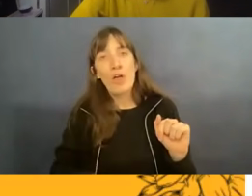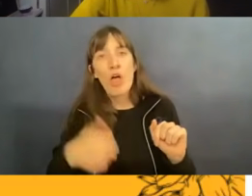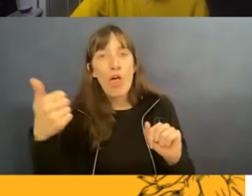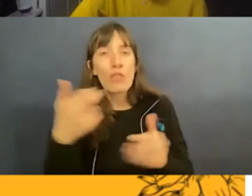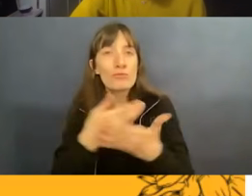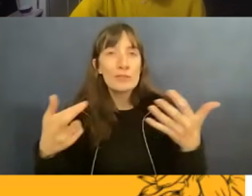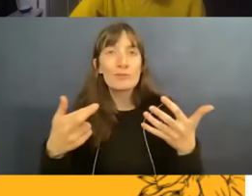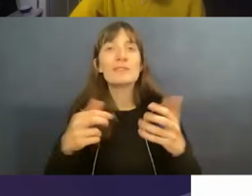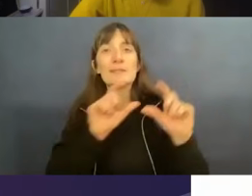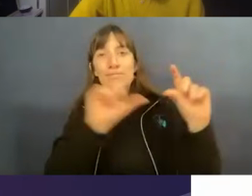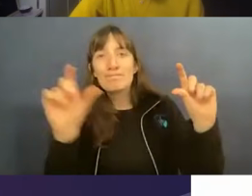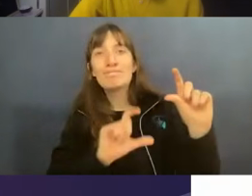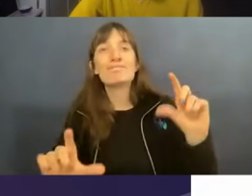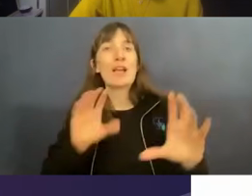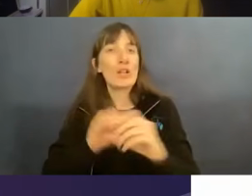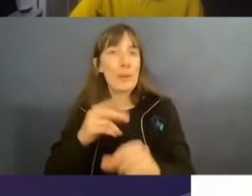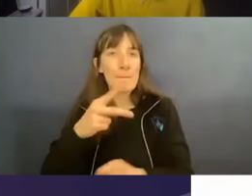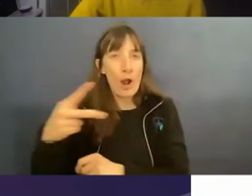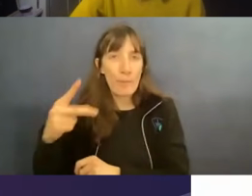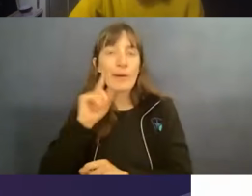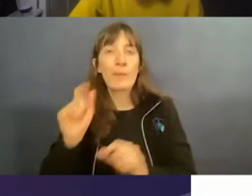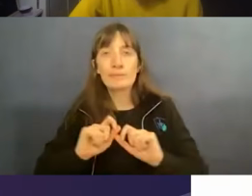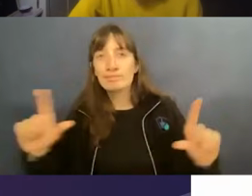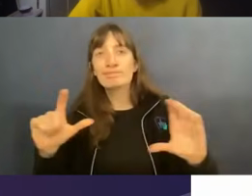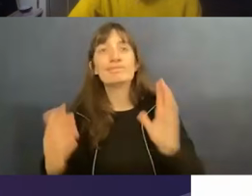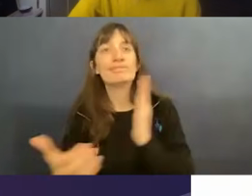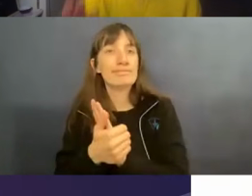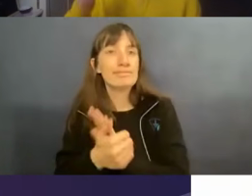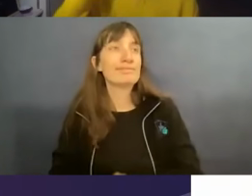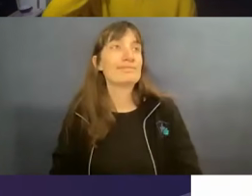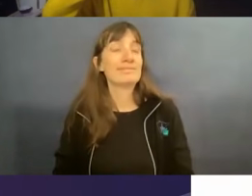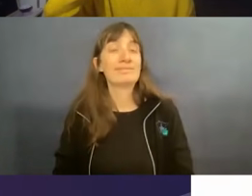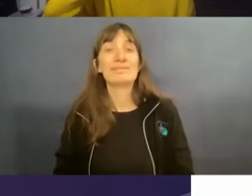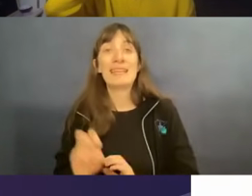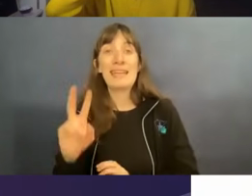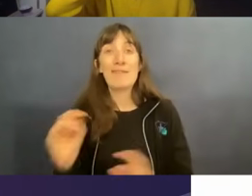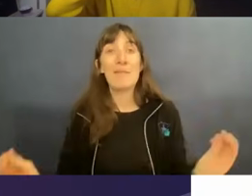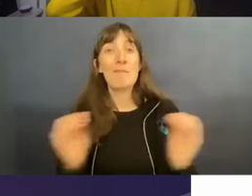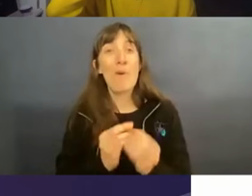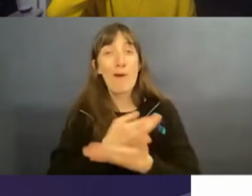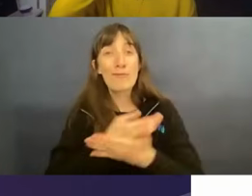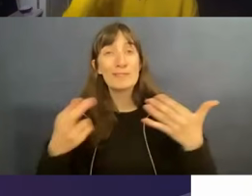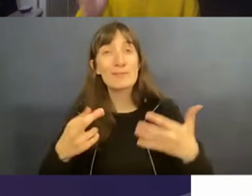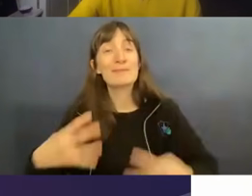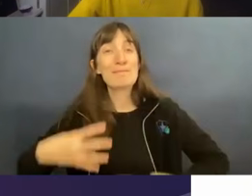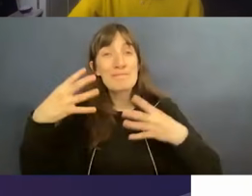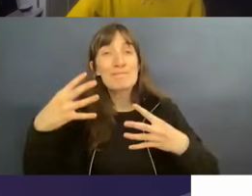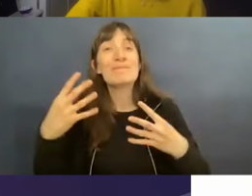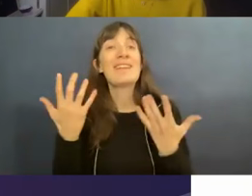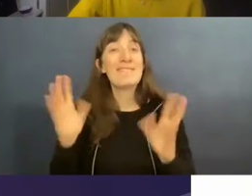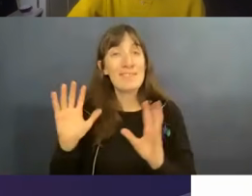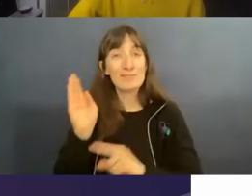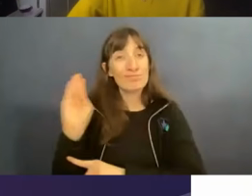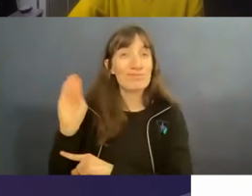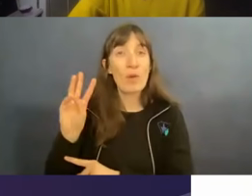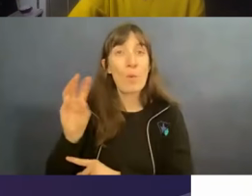also included in the PowerPoint slide that you'll get. These are even more resources from other webinars that we've given to, so if you're curious about that,